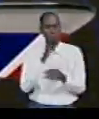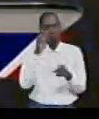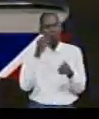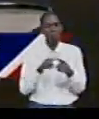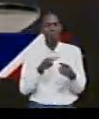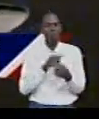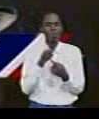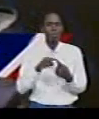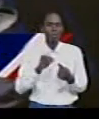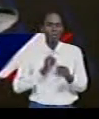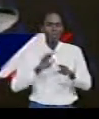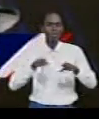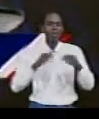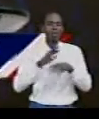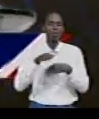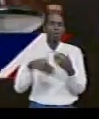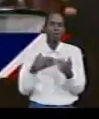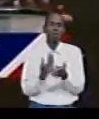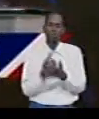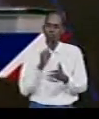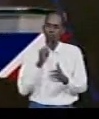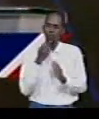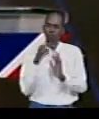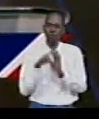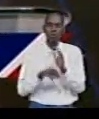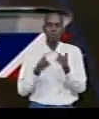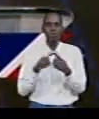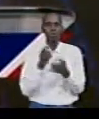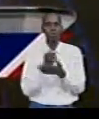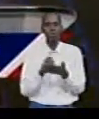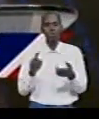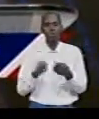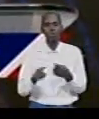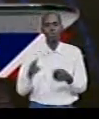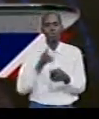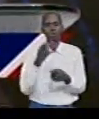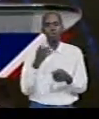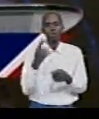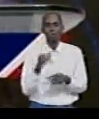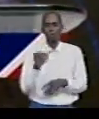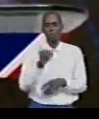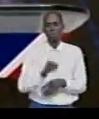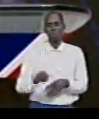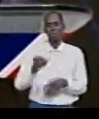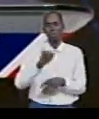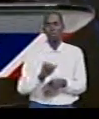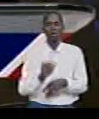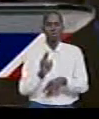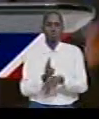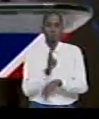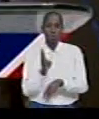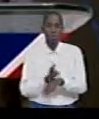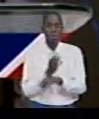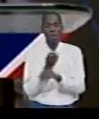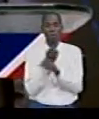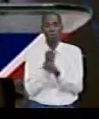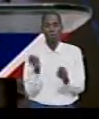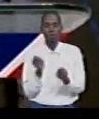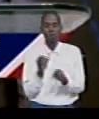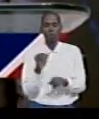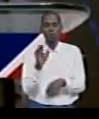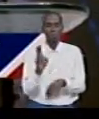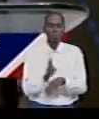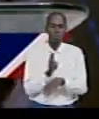I give all diligence to write unto you of the common salvation, That means salvation come unto the Jews and come unto